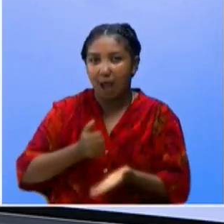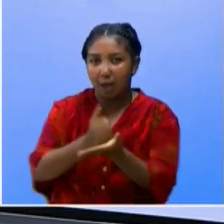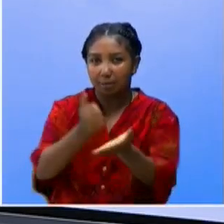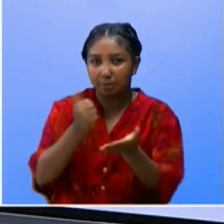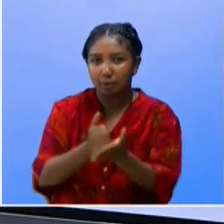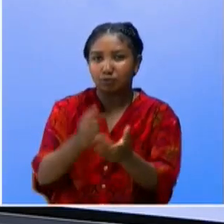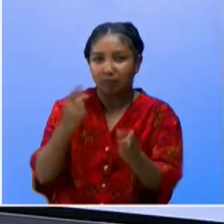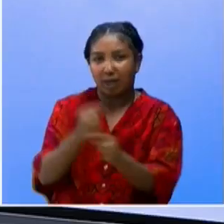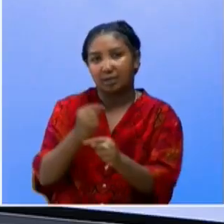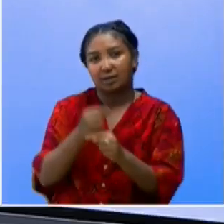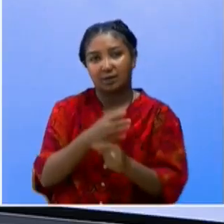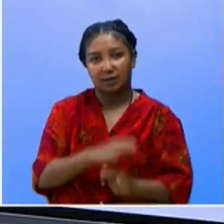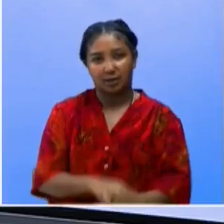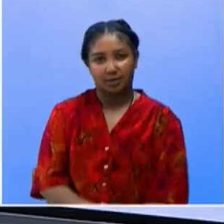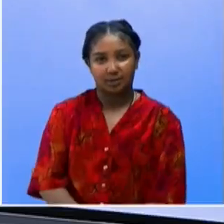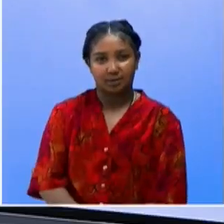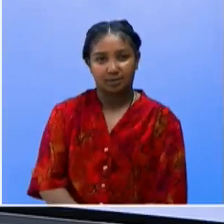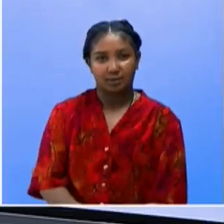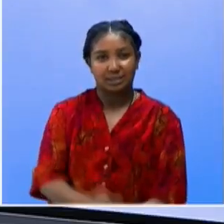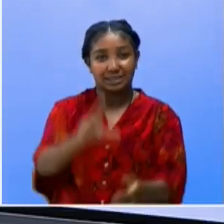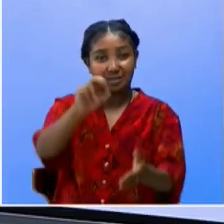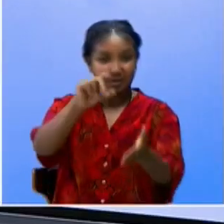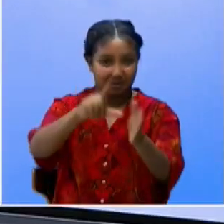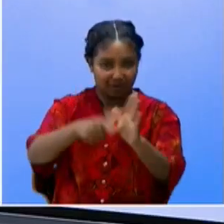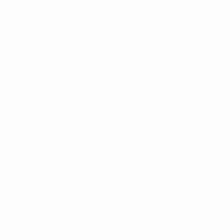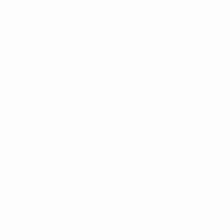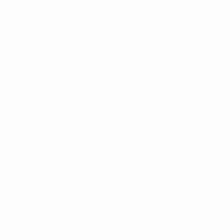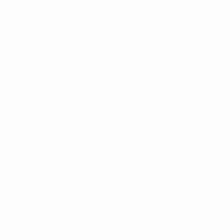do the activity. You have 30 seconds.